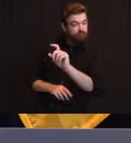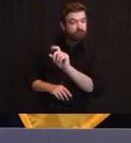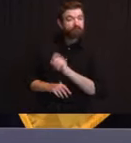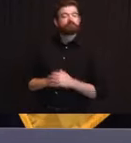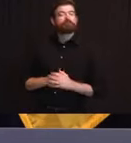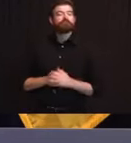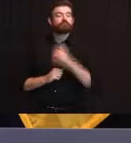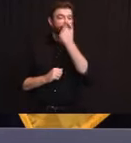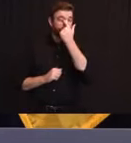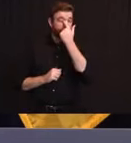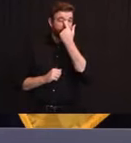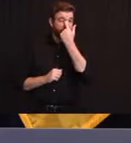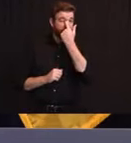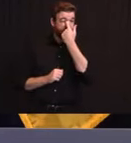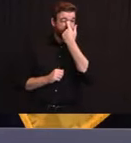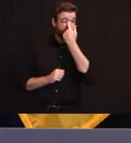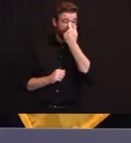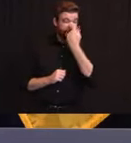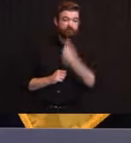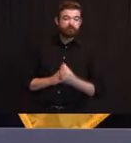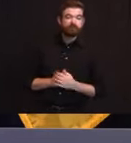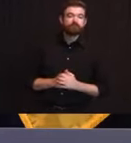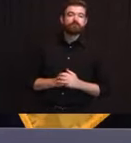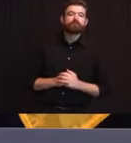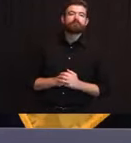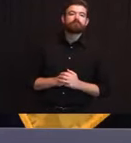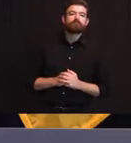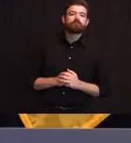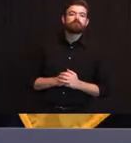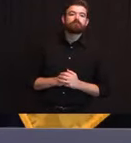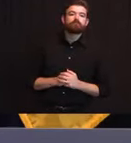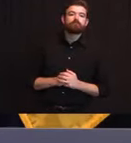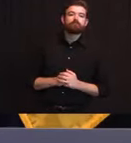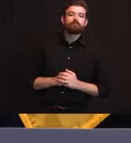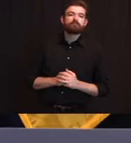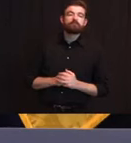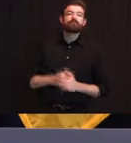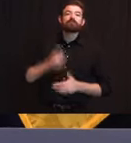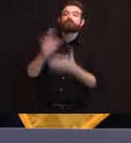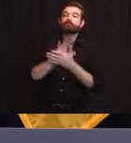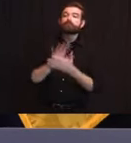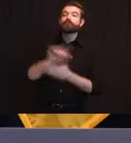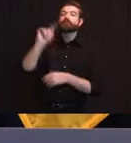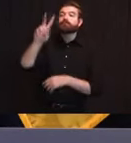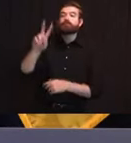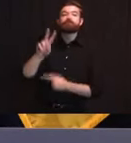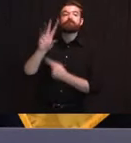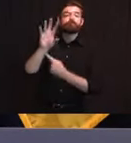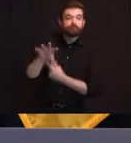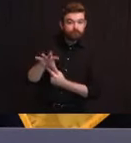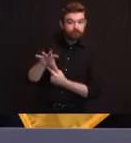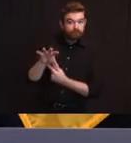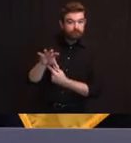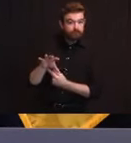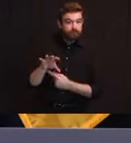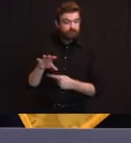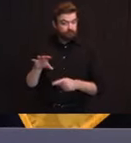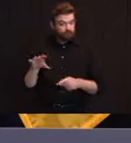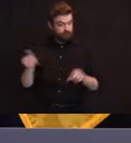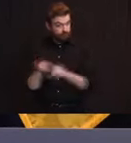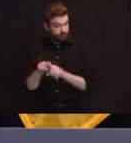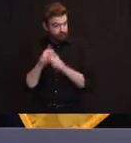operate? And are they guided by the same restrictions as indoor and outdoor gatherings? When and how can that industry begin to